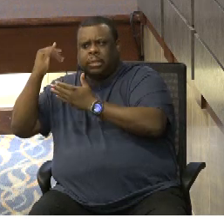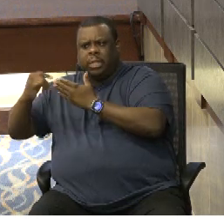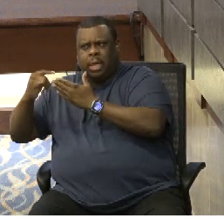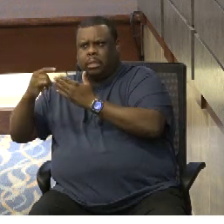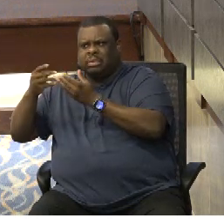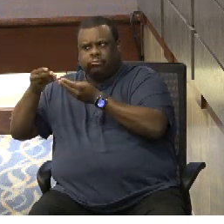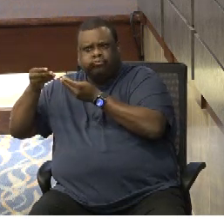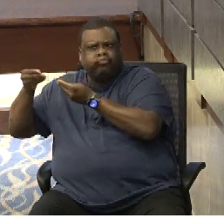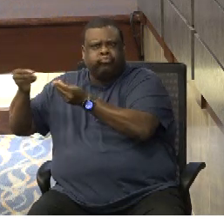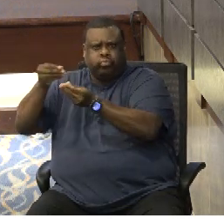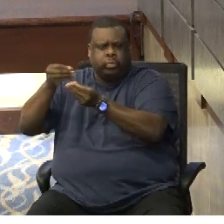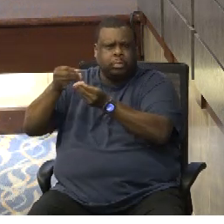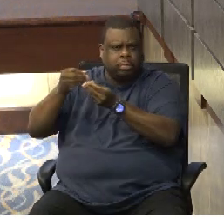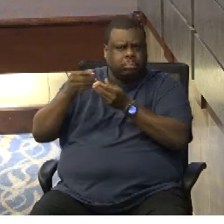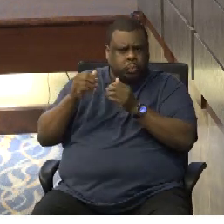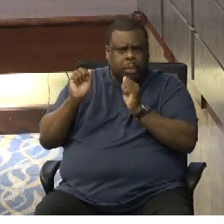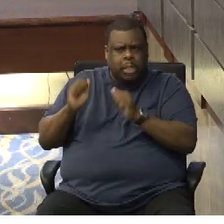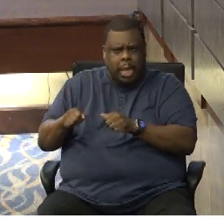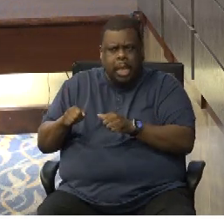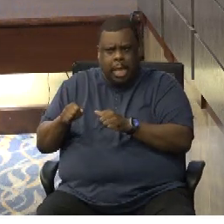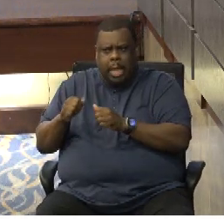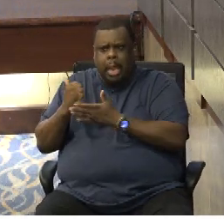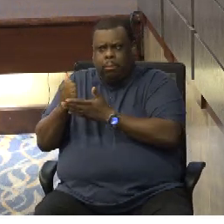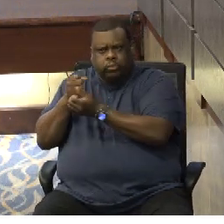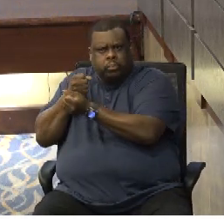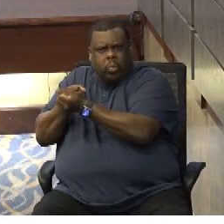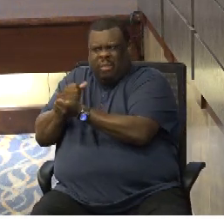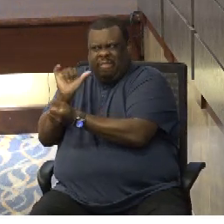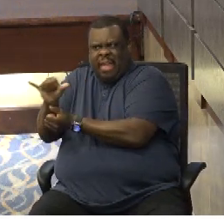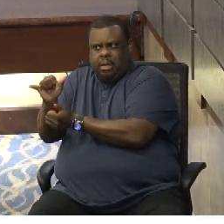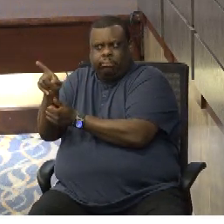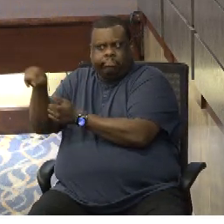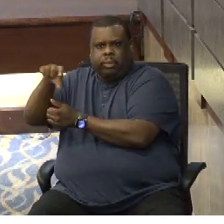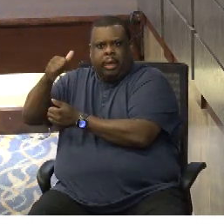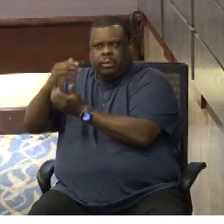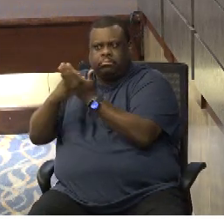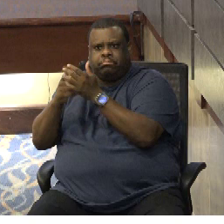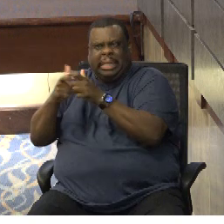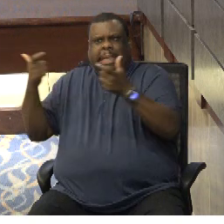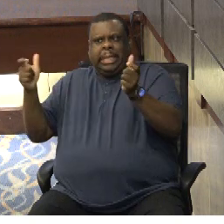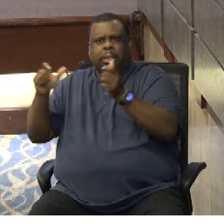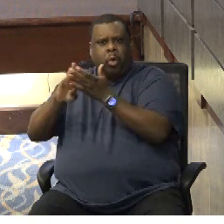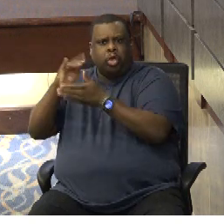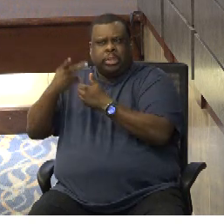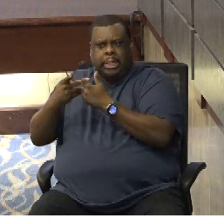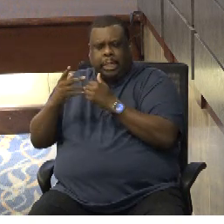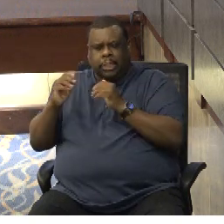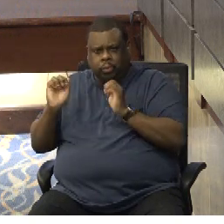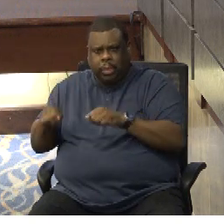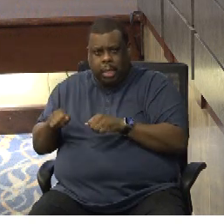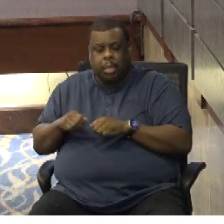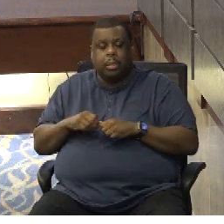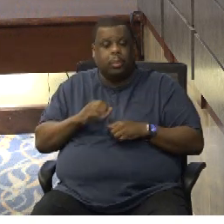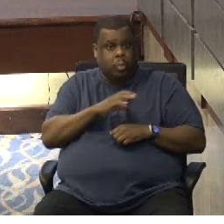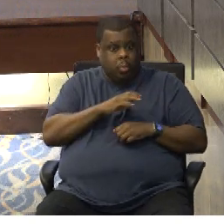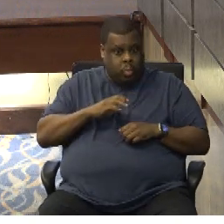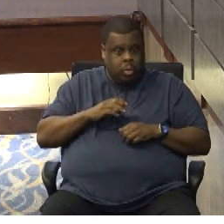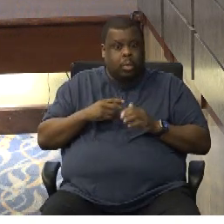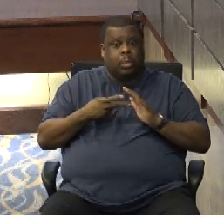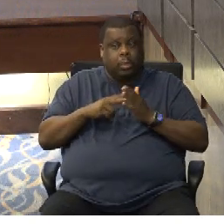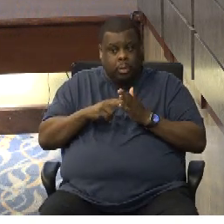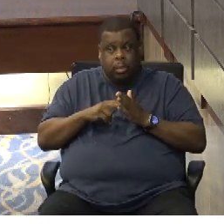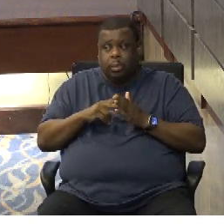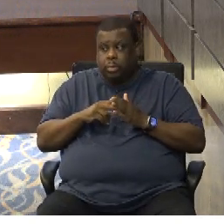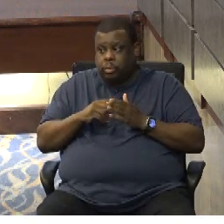that we're proposing that would take care of some of that uncommitted or spent dollars at this time. But so basically there are projects